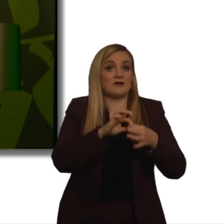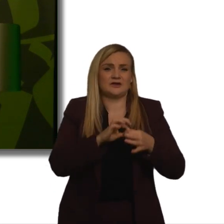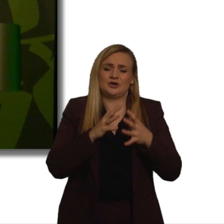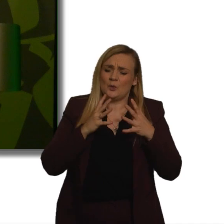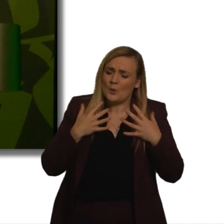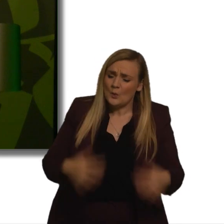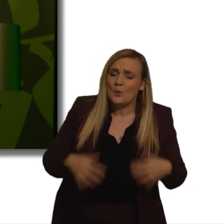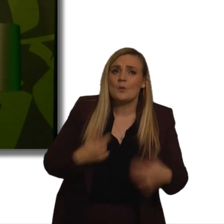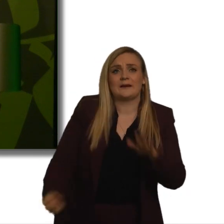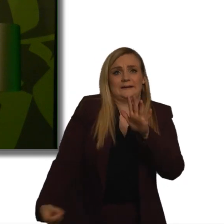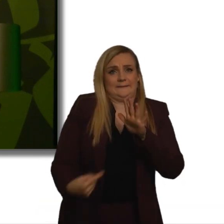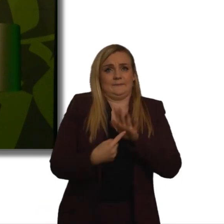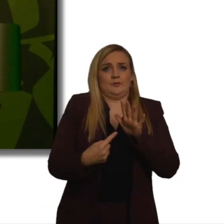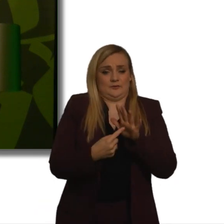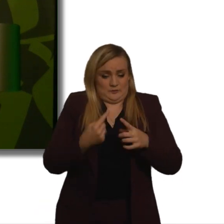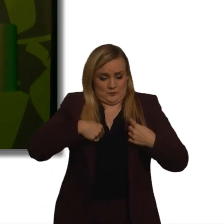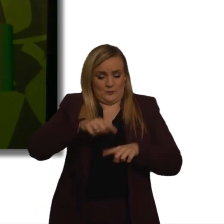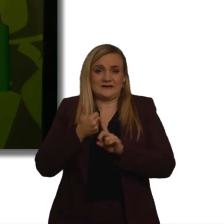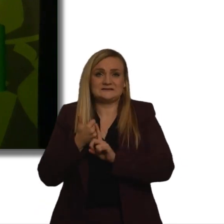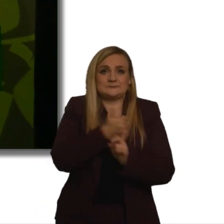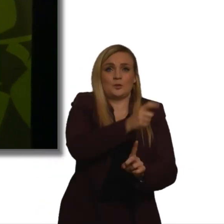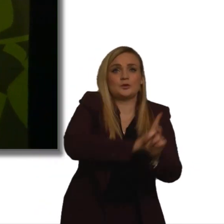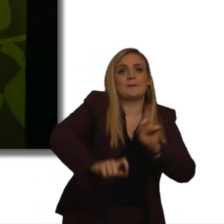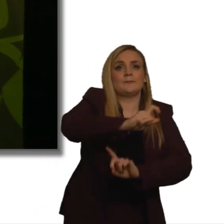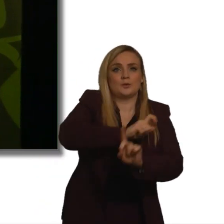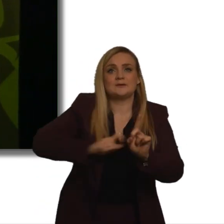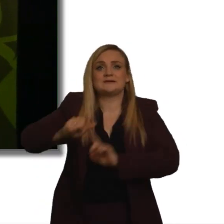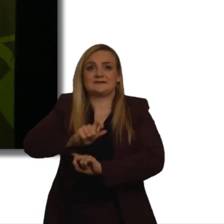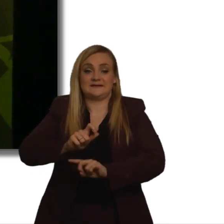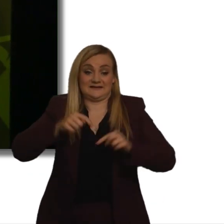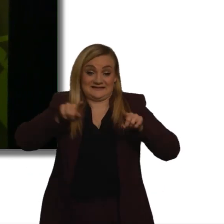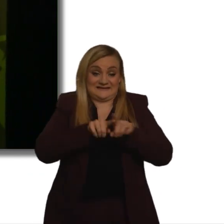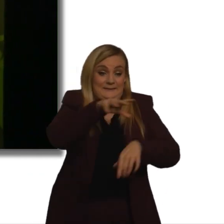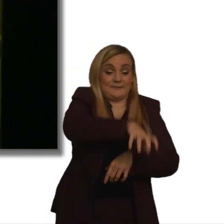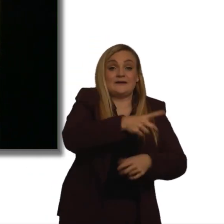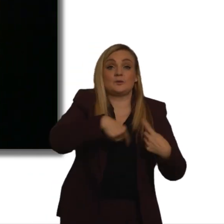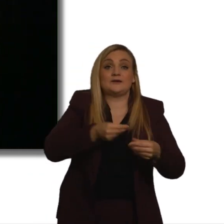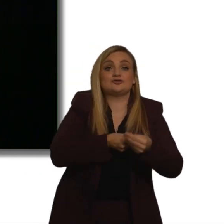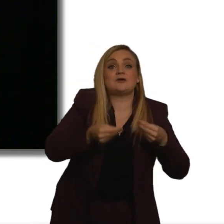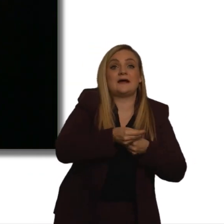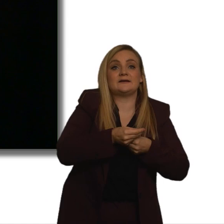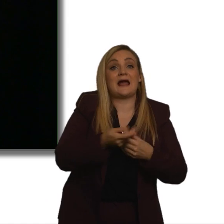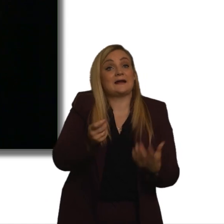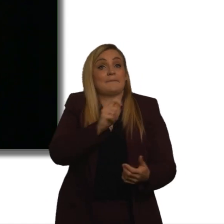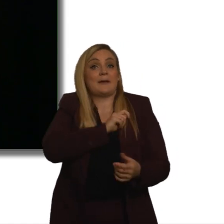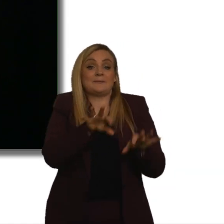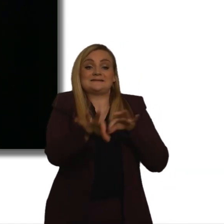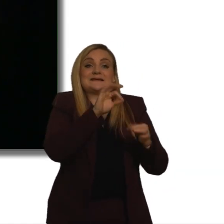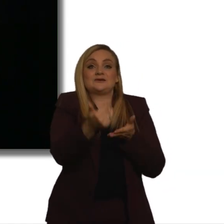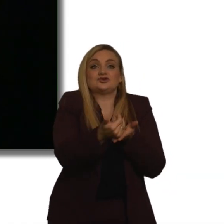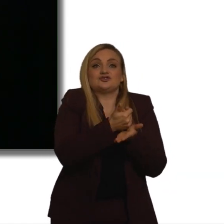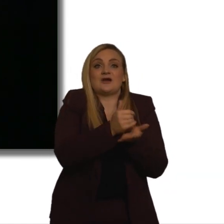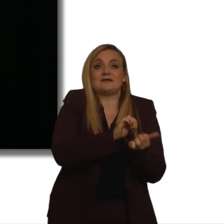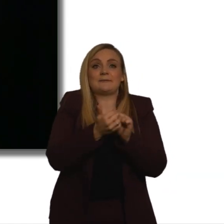it's hugely important that we support the communities where we trade. And having a member-selected charity